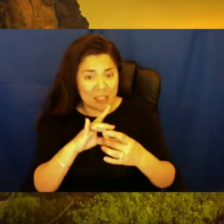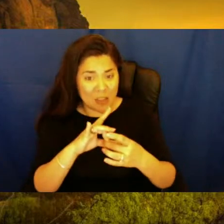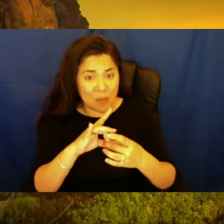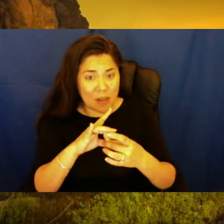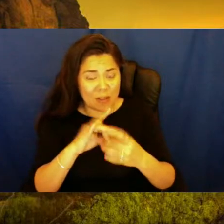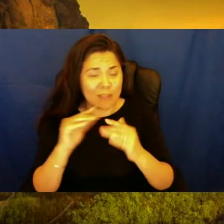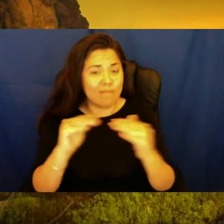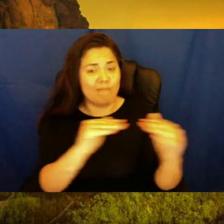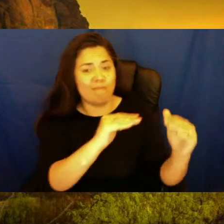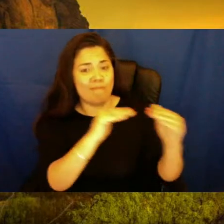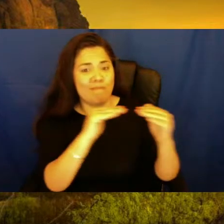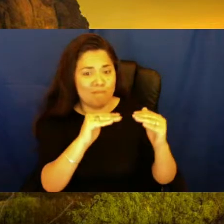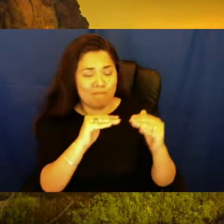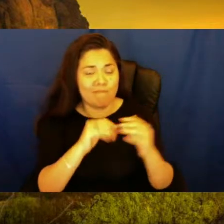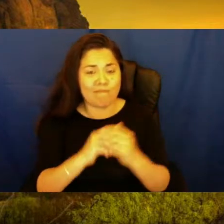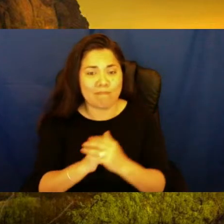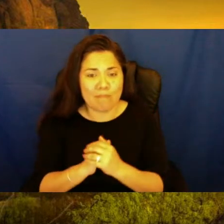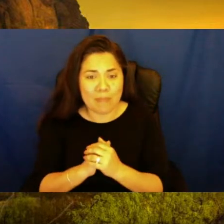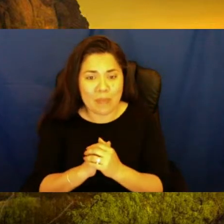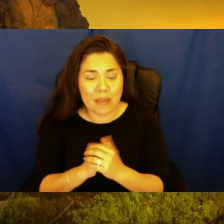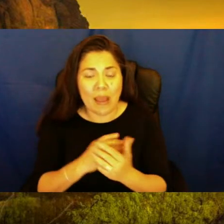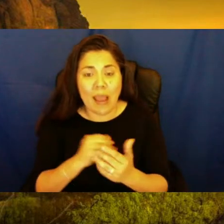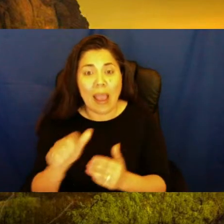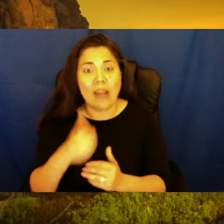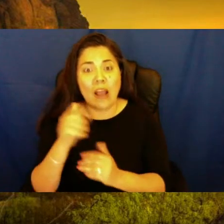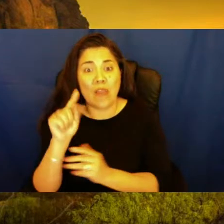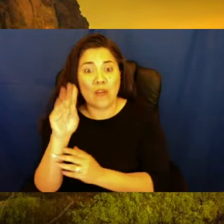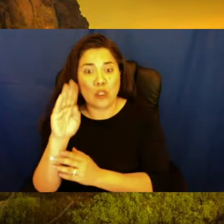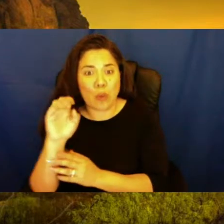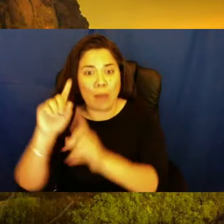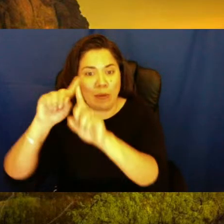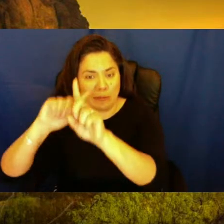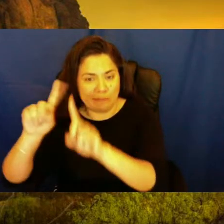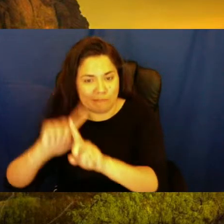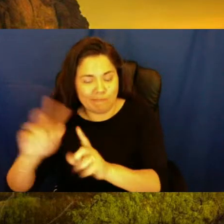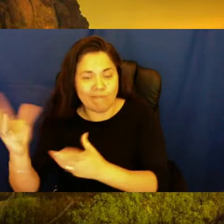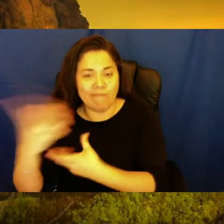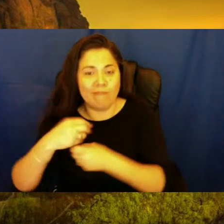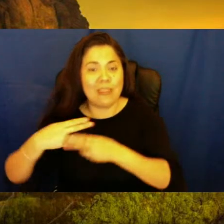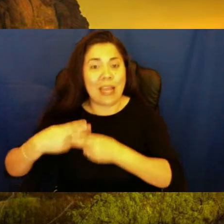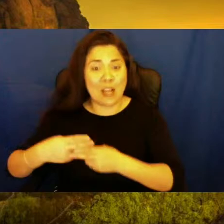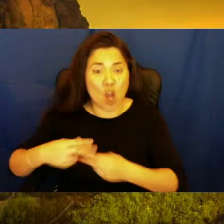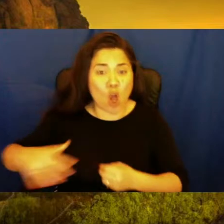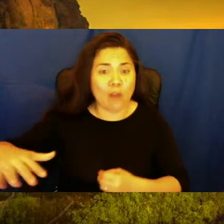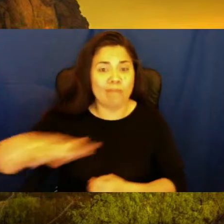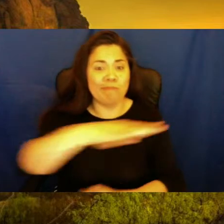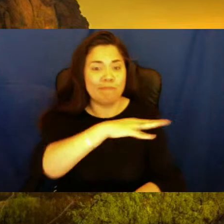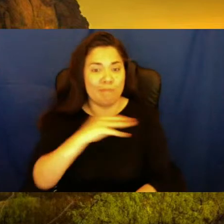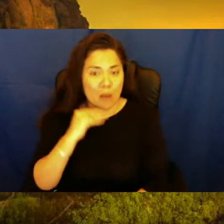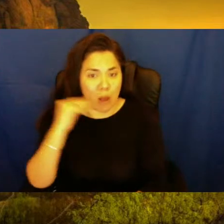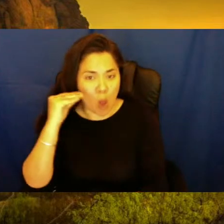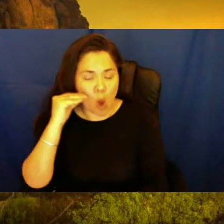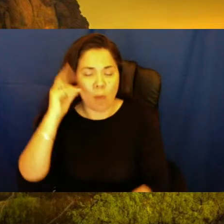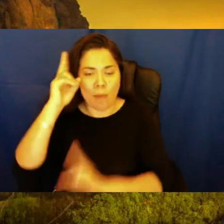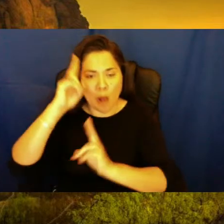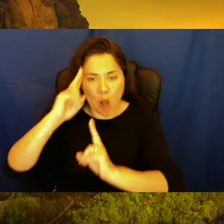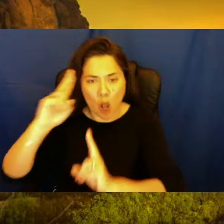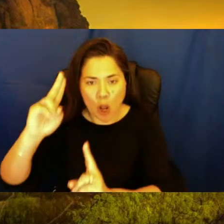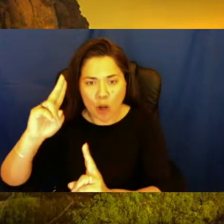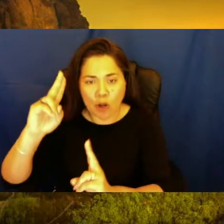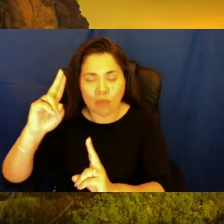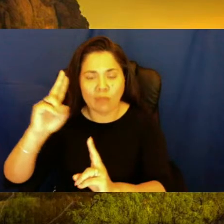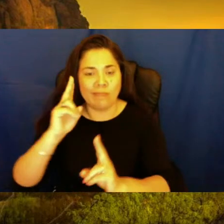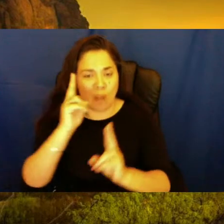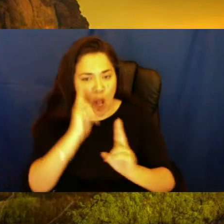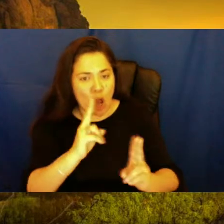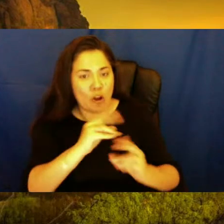as Somisek, and all those other tribal communities that made this place home. How is it that they honor and acknowledge this place? We want to